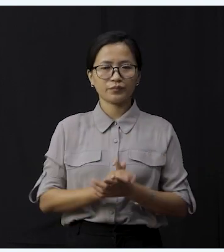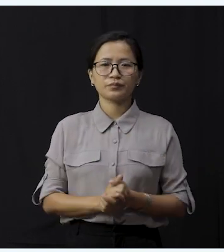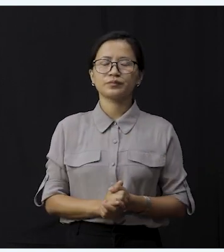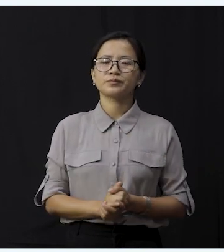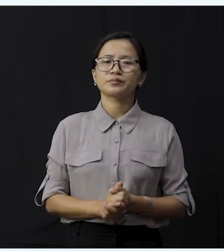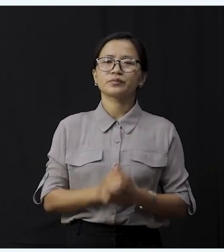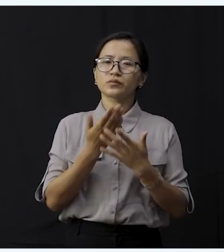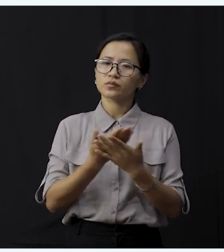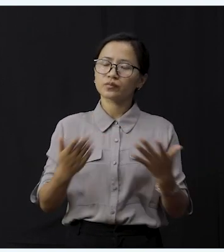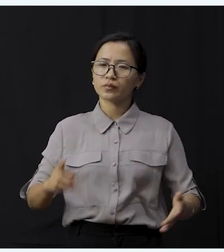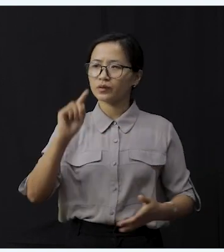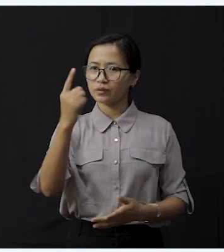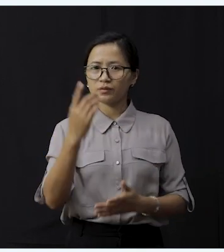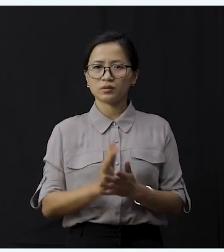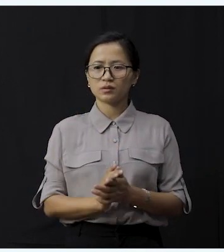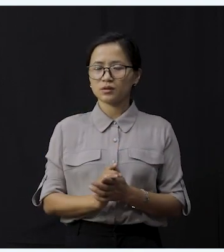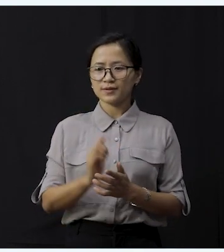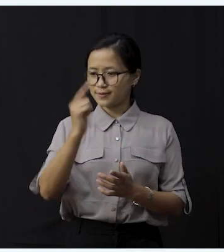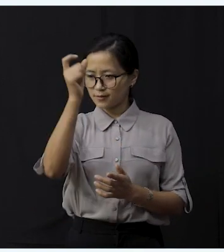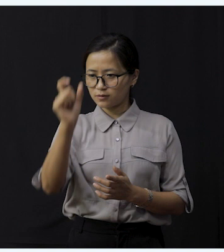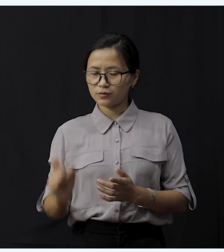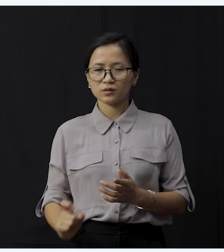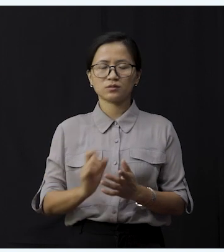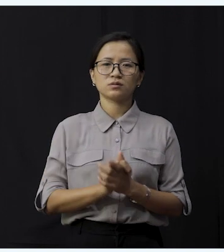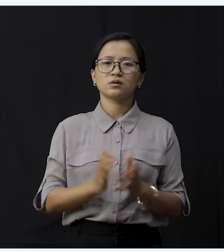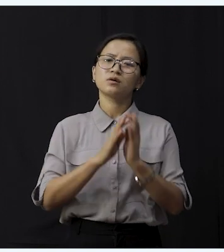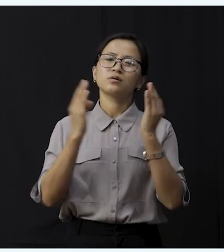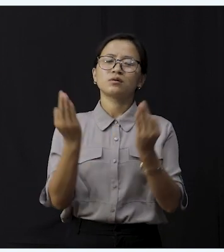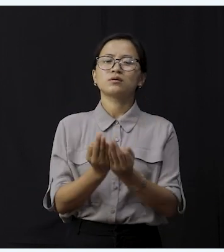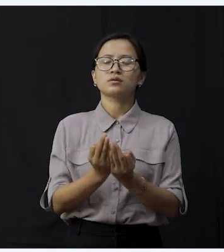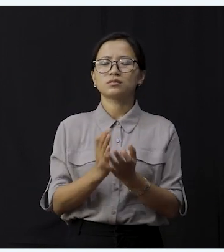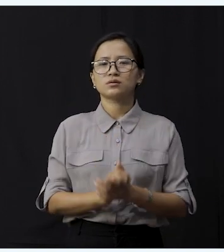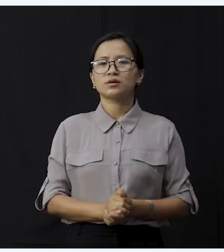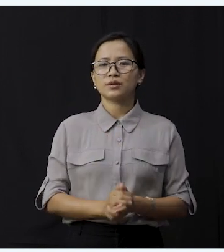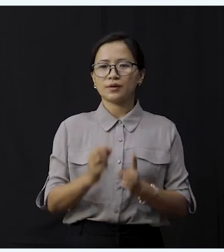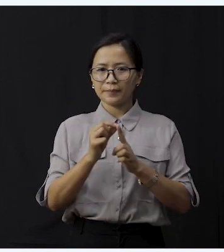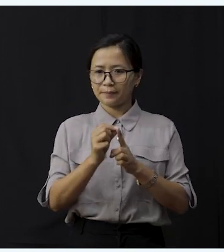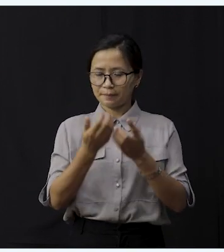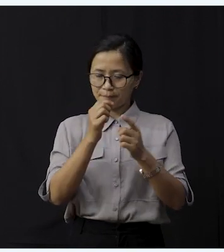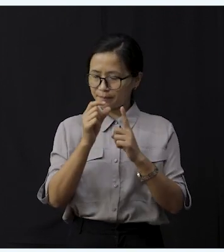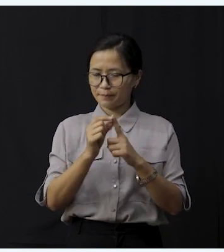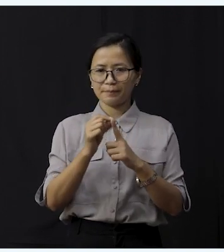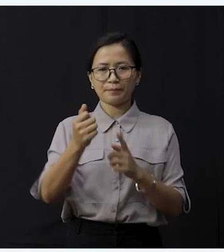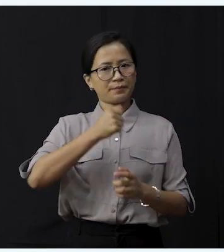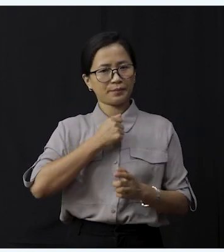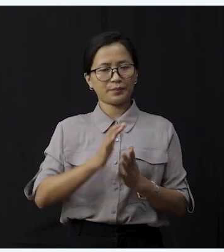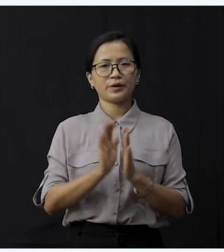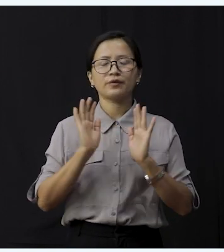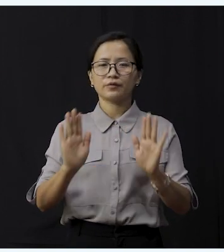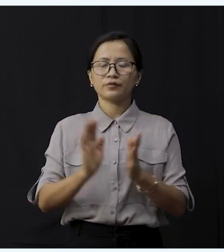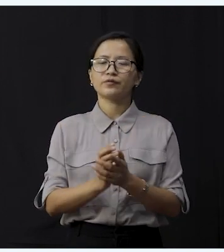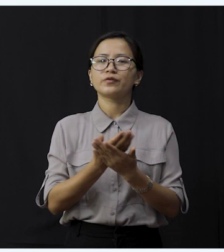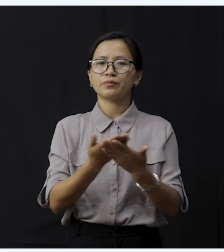that belongs to an individual or a single person or a family is known as a private property. And the private